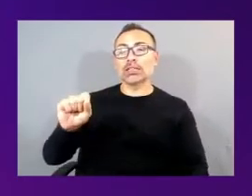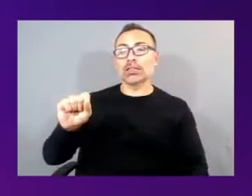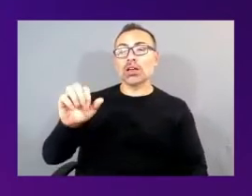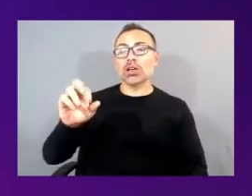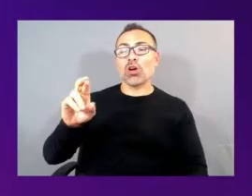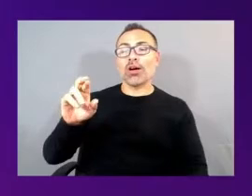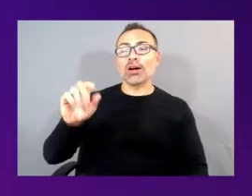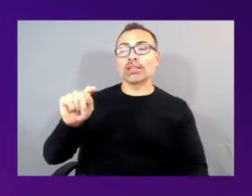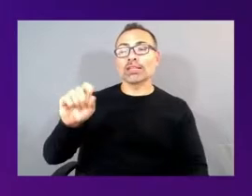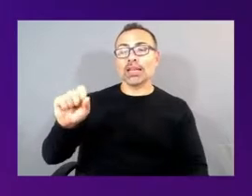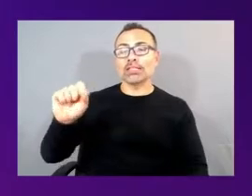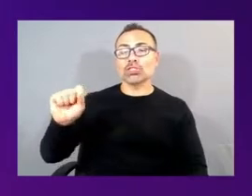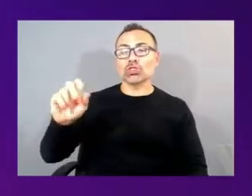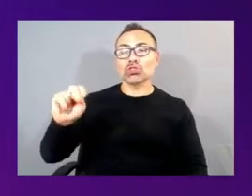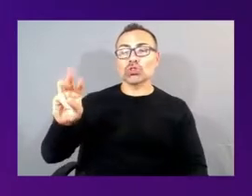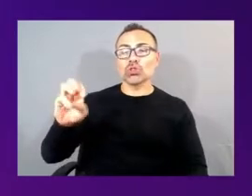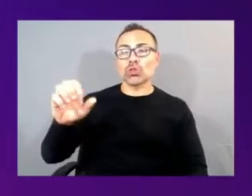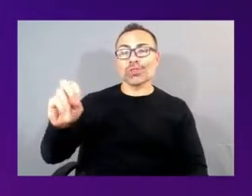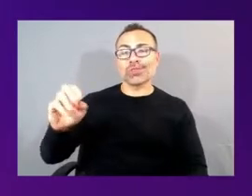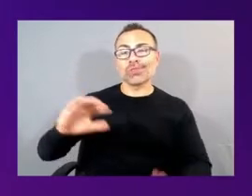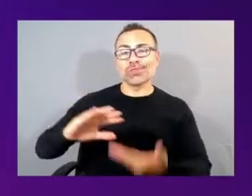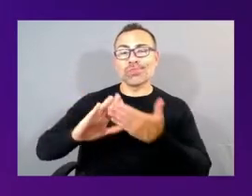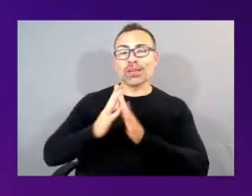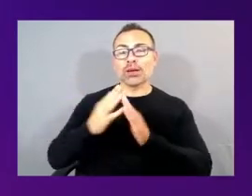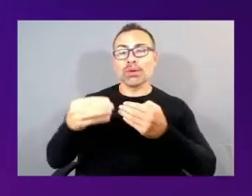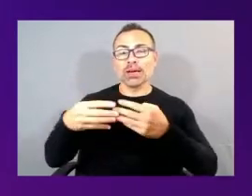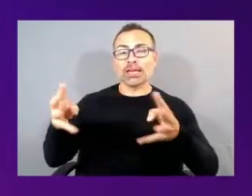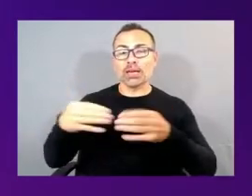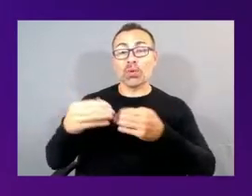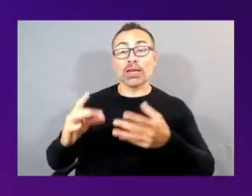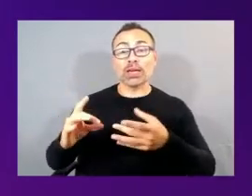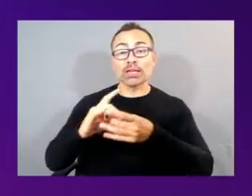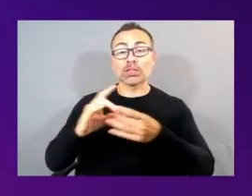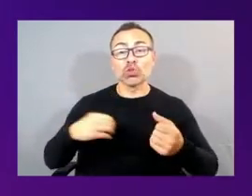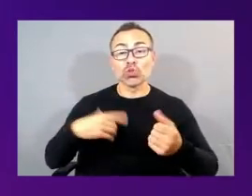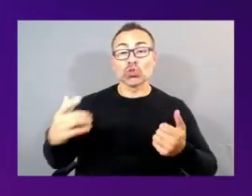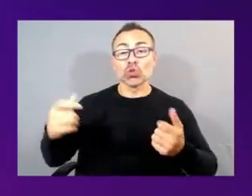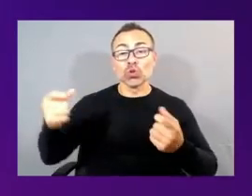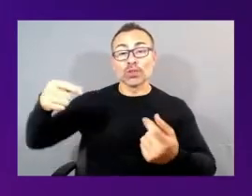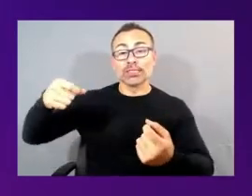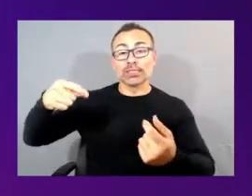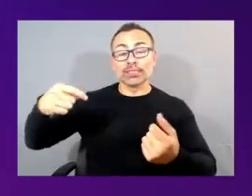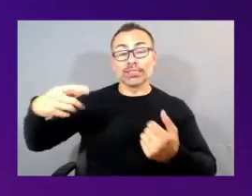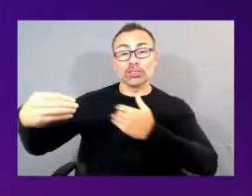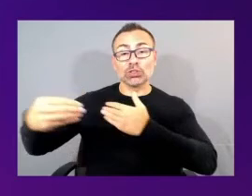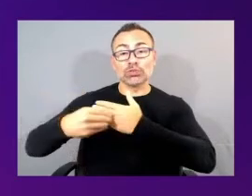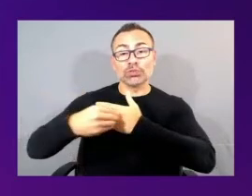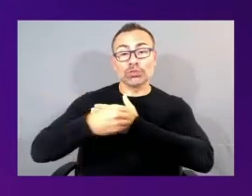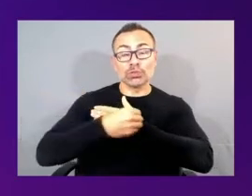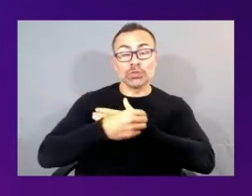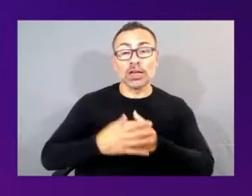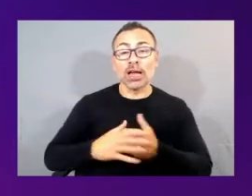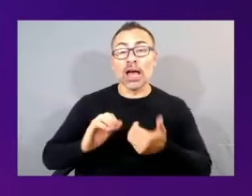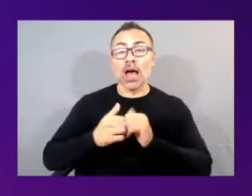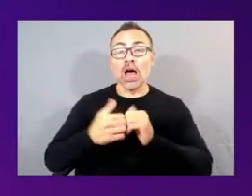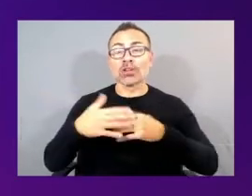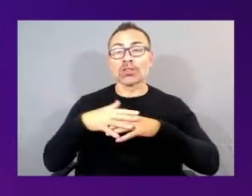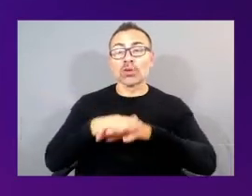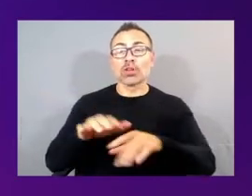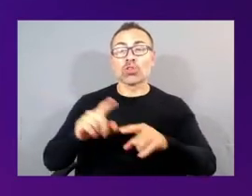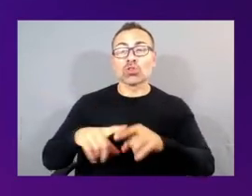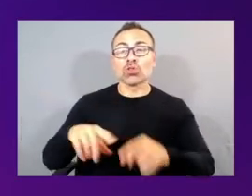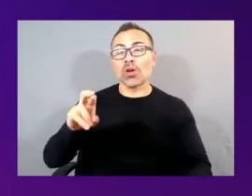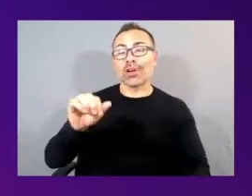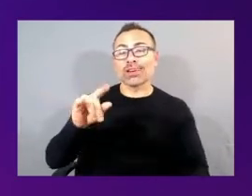and connect it to secondary sensors and send the data from those into AWS IoT Sitewise in just a few